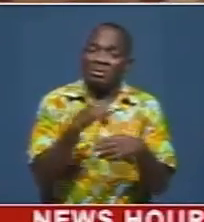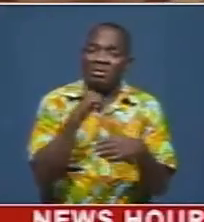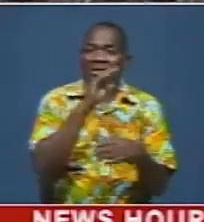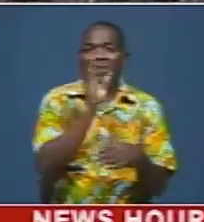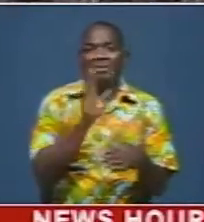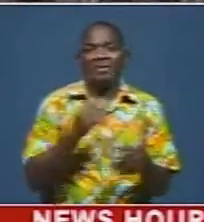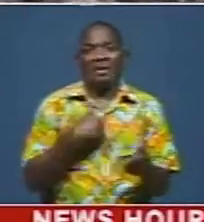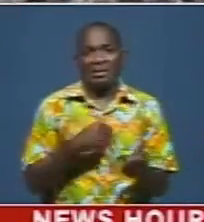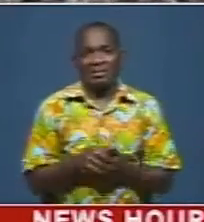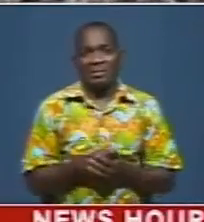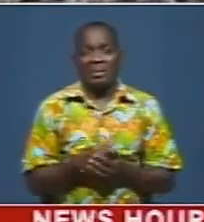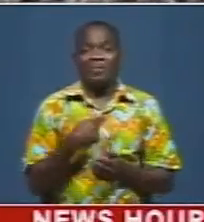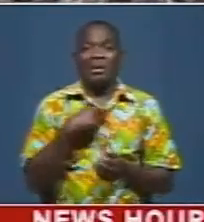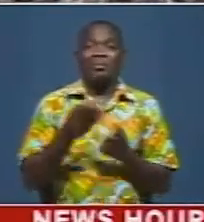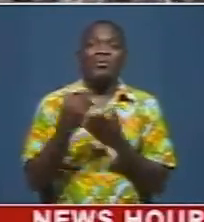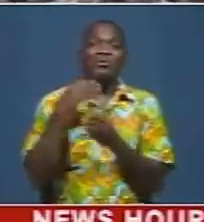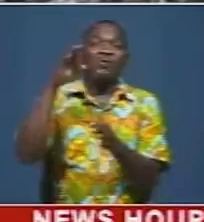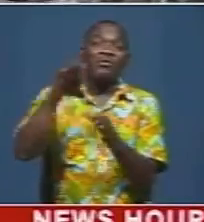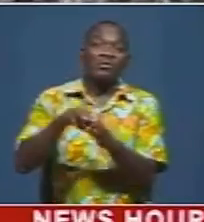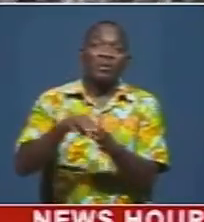our children. We are